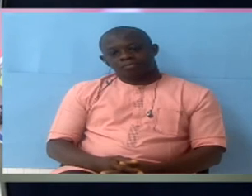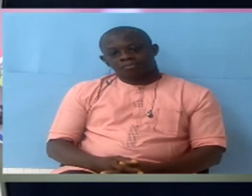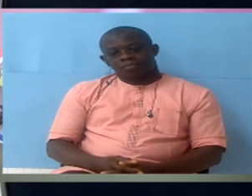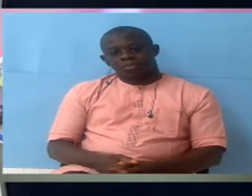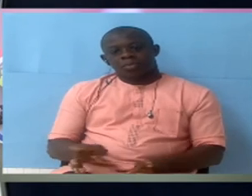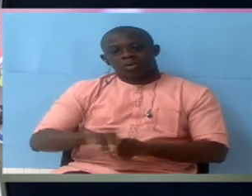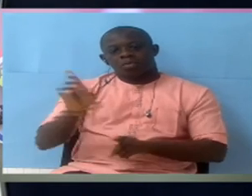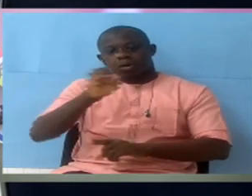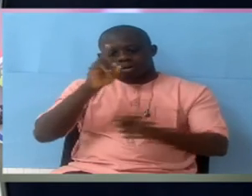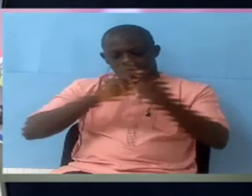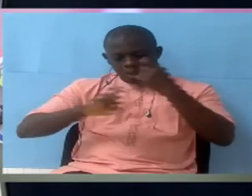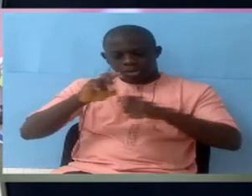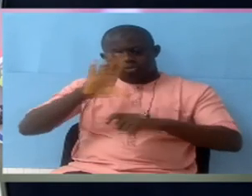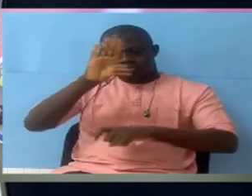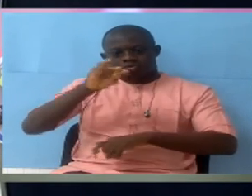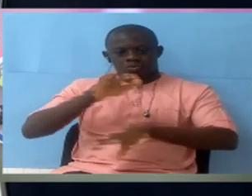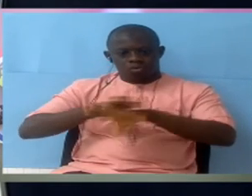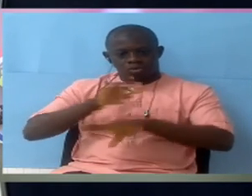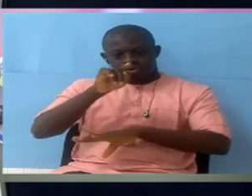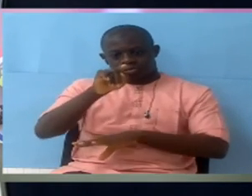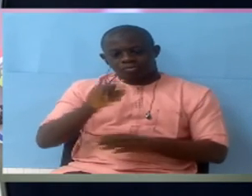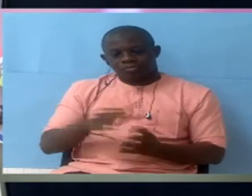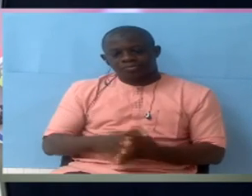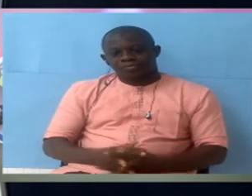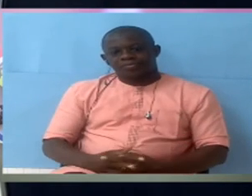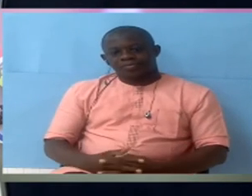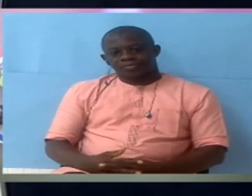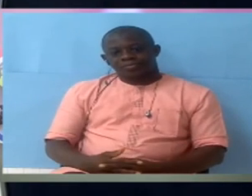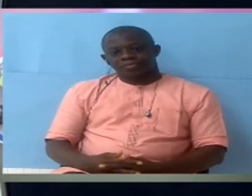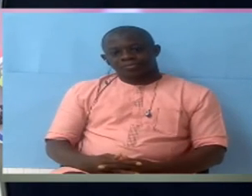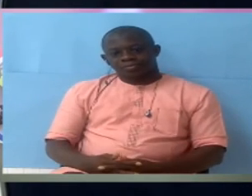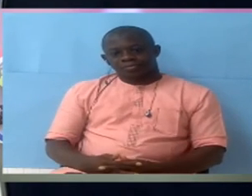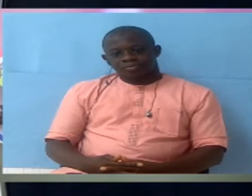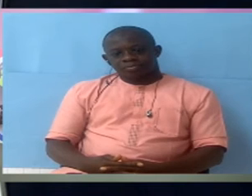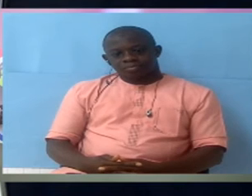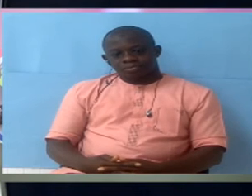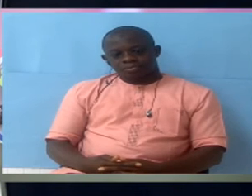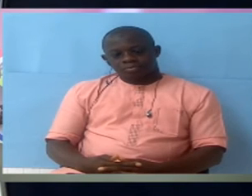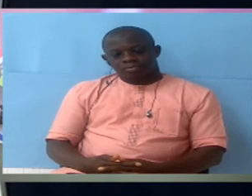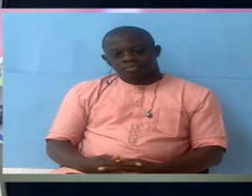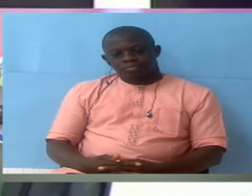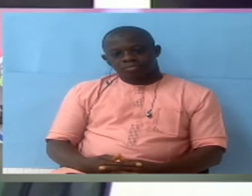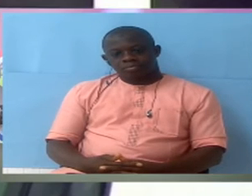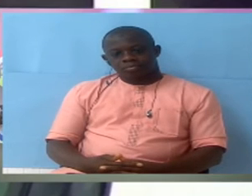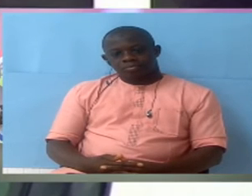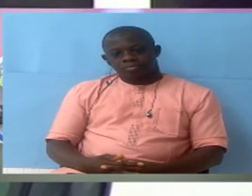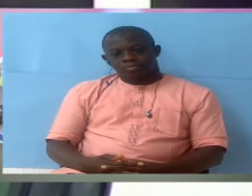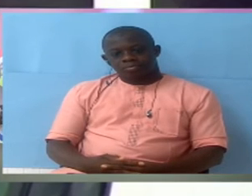What else did they do to you? Ak lan lañ la def bes bobu?